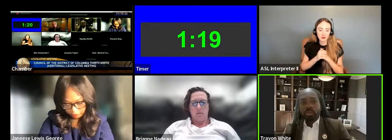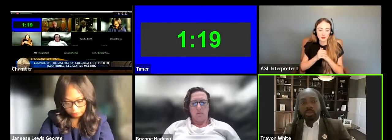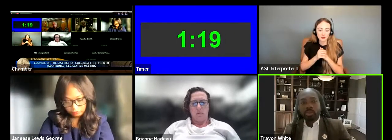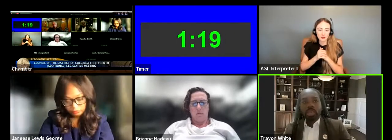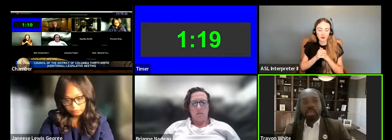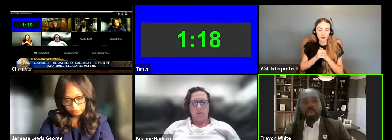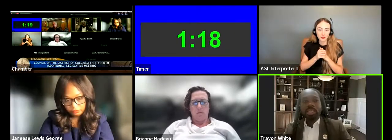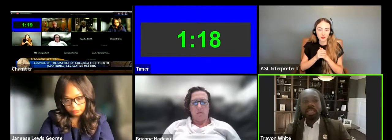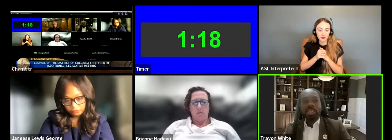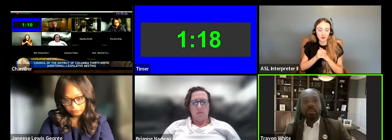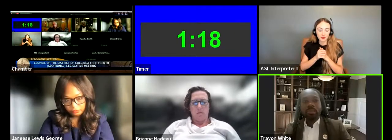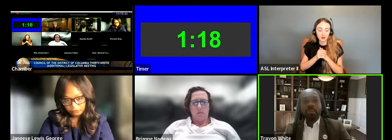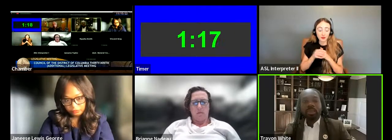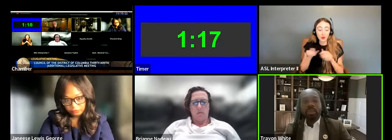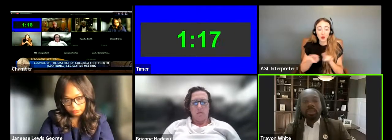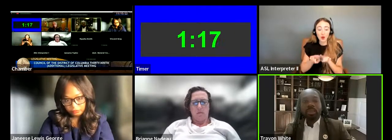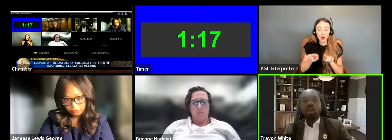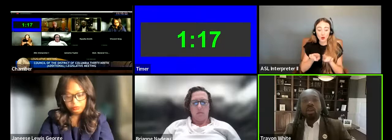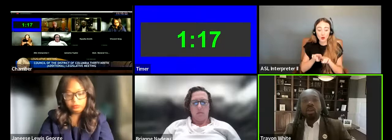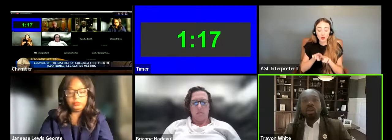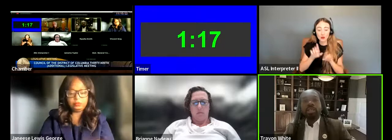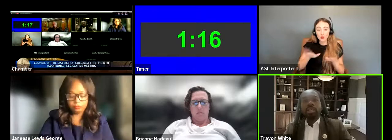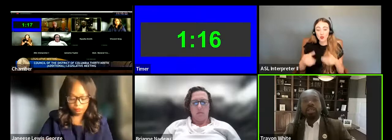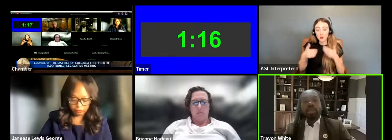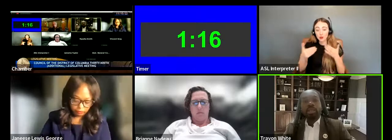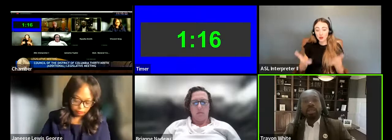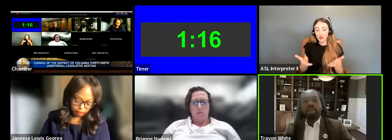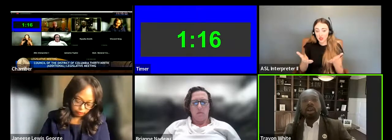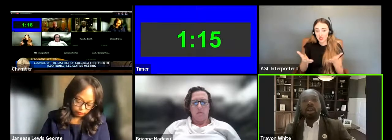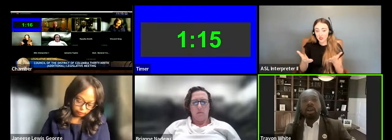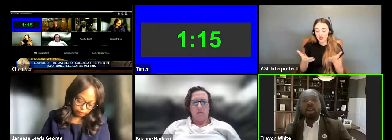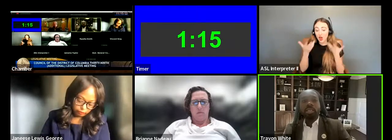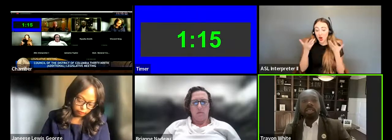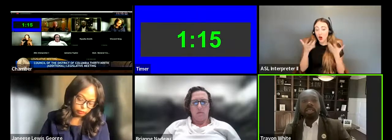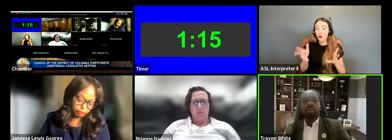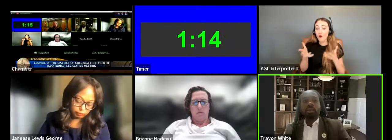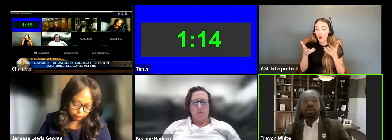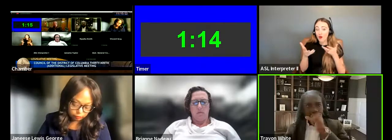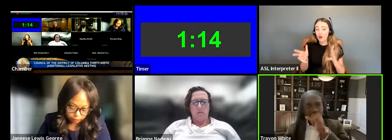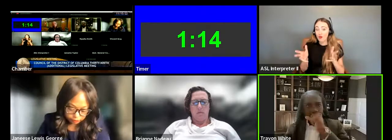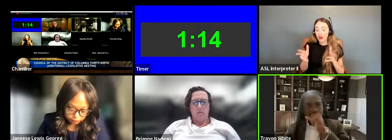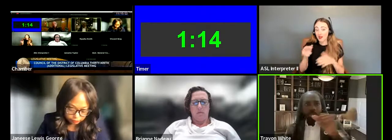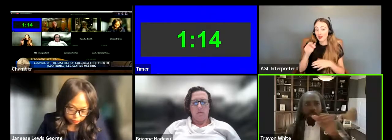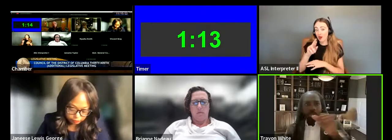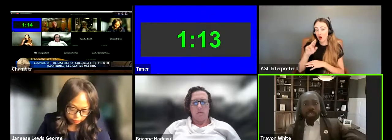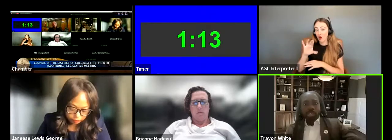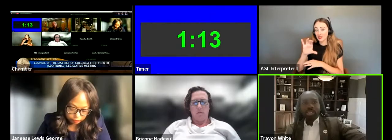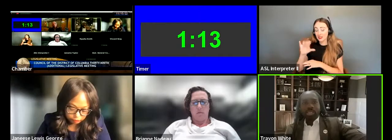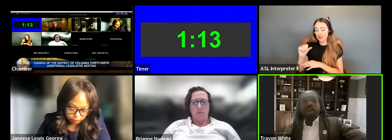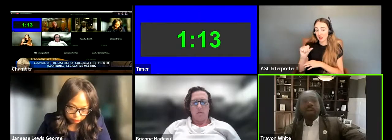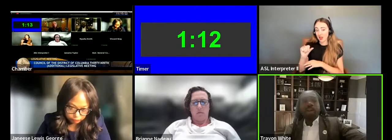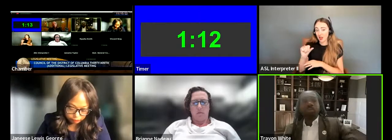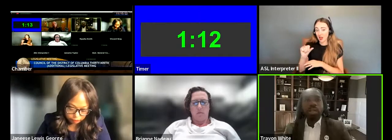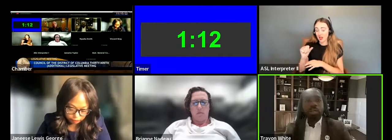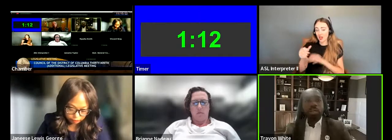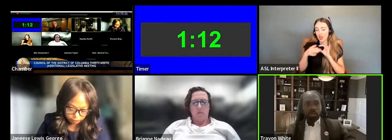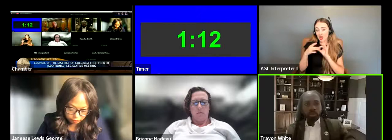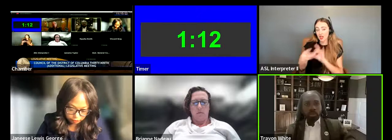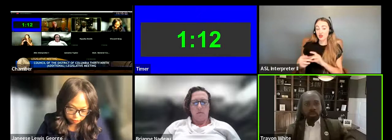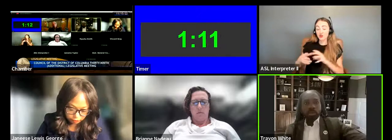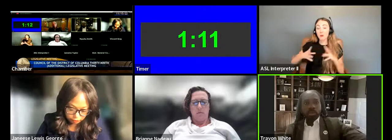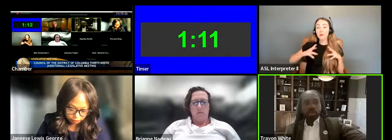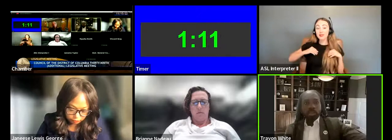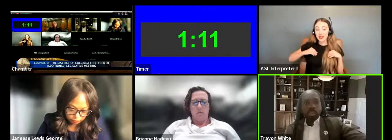crime. In addition to the provisions that are already in the RCCA around possessions, is for